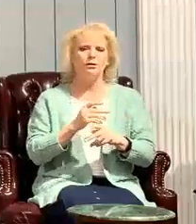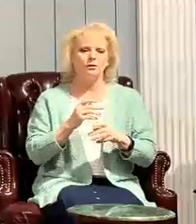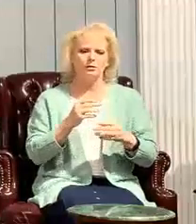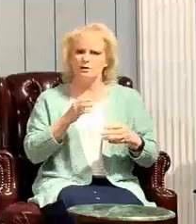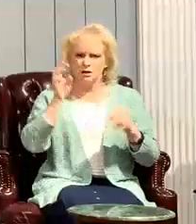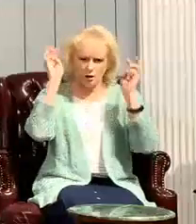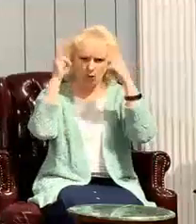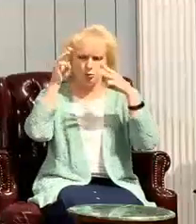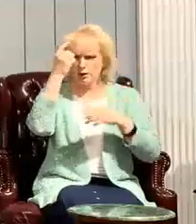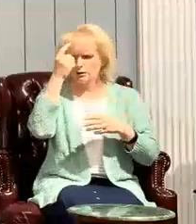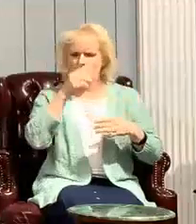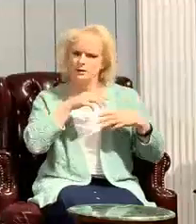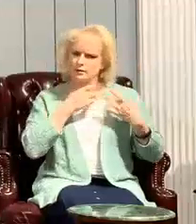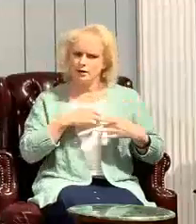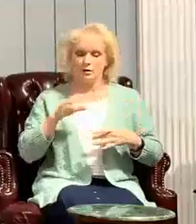of release, is at hand, and